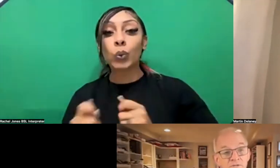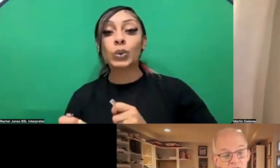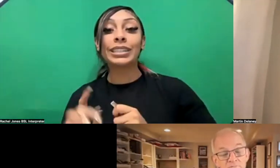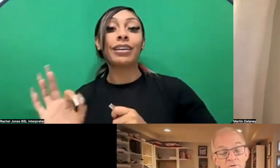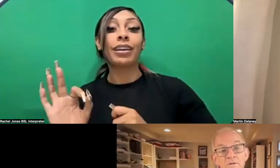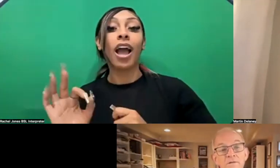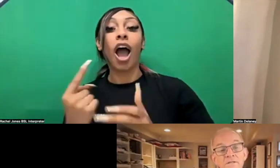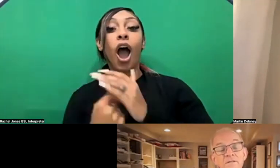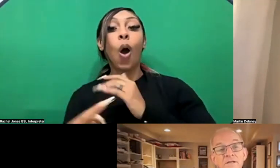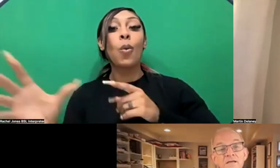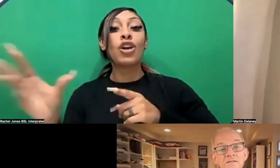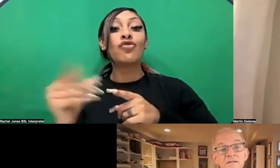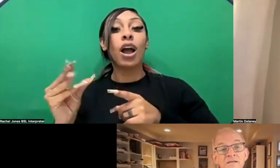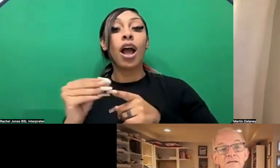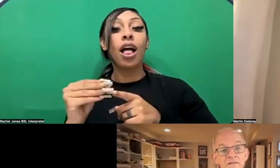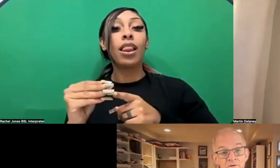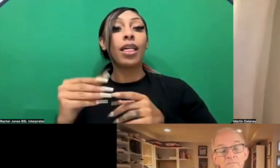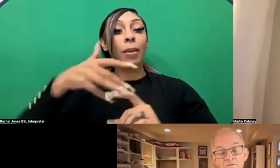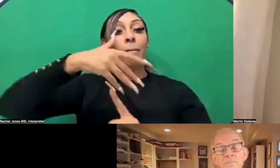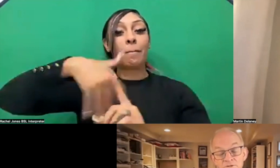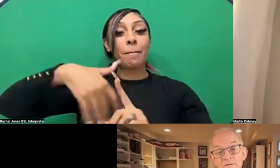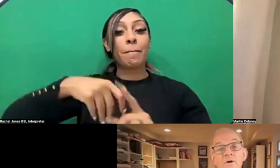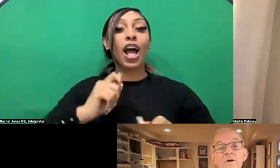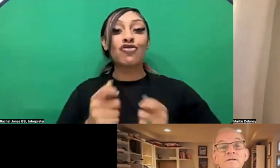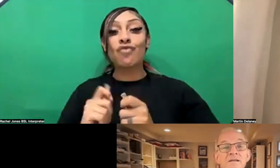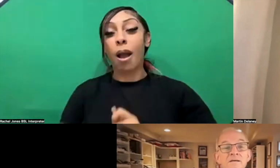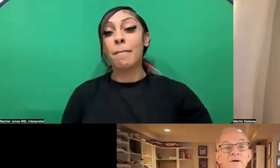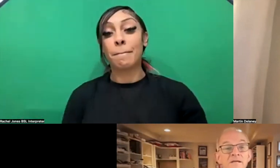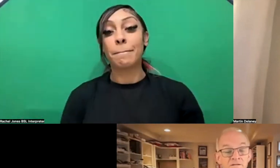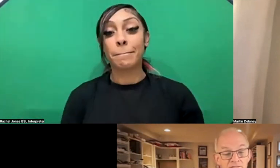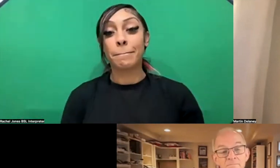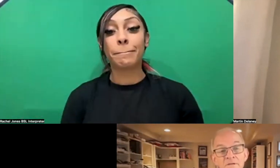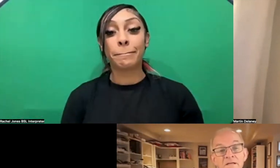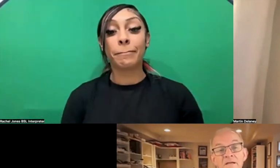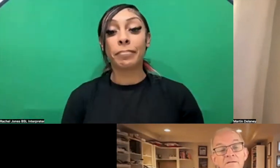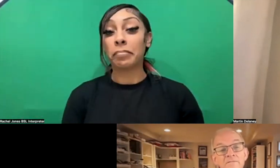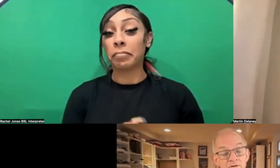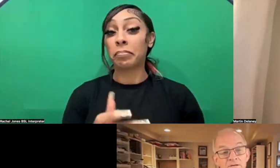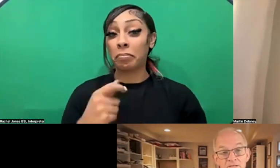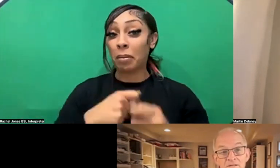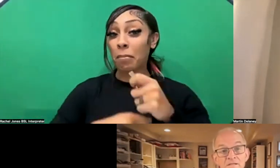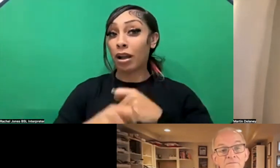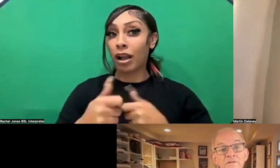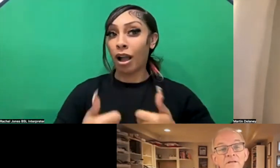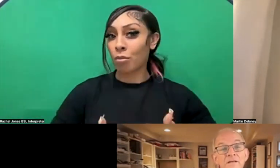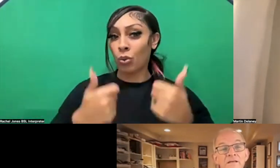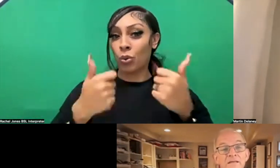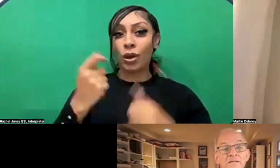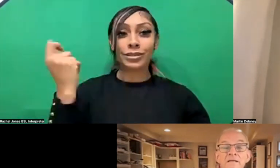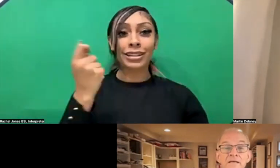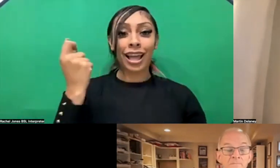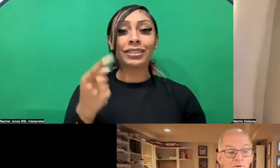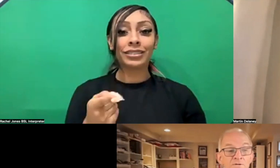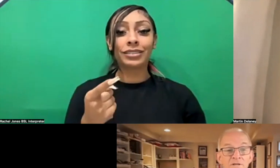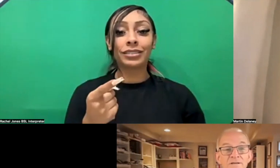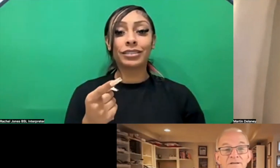It would just record the synthesized and the drum machine parts. But it turned out being very successful in